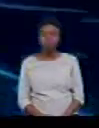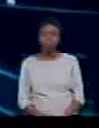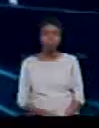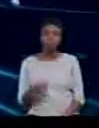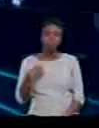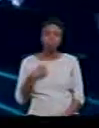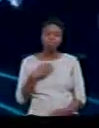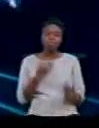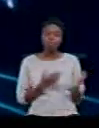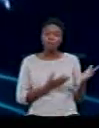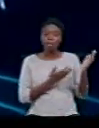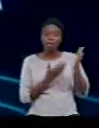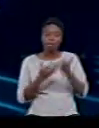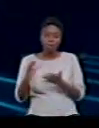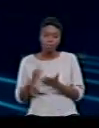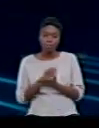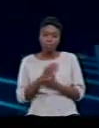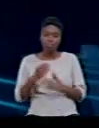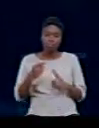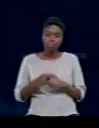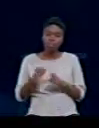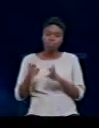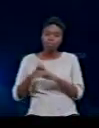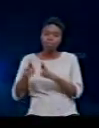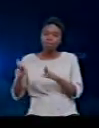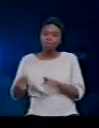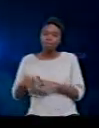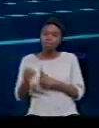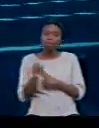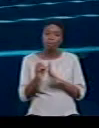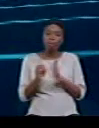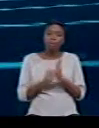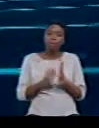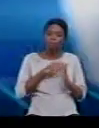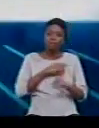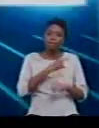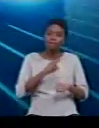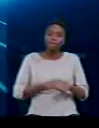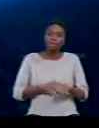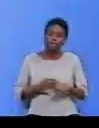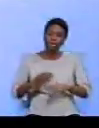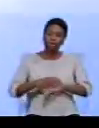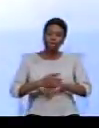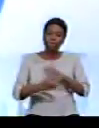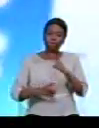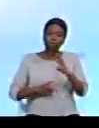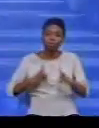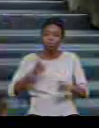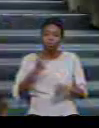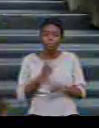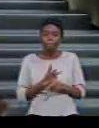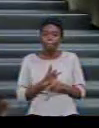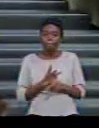now bring you choir ministrations from regions, states, and nations across the world.